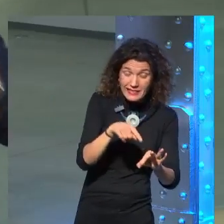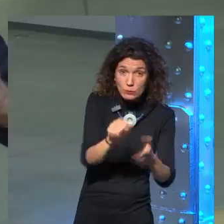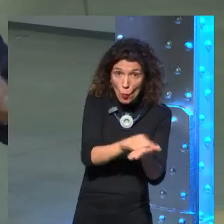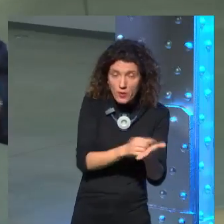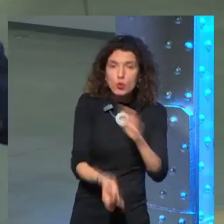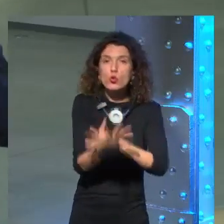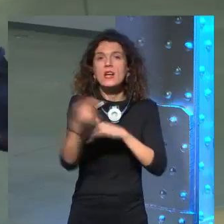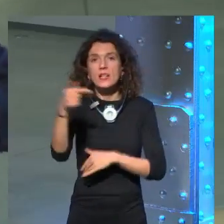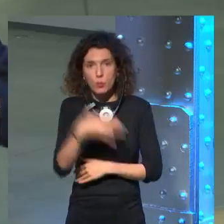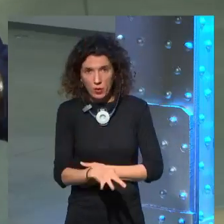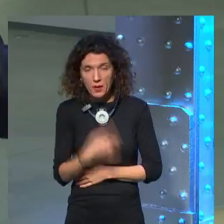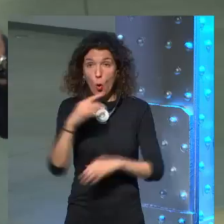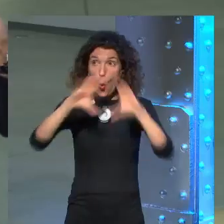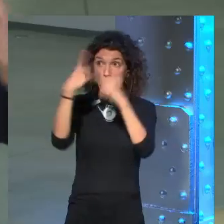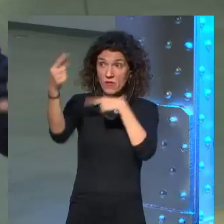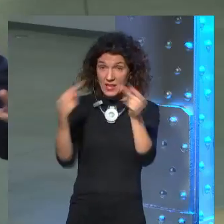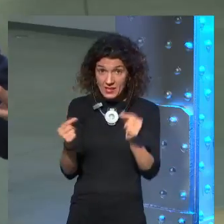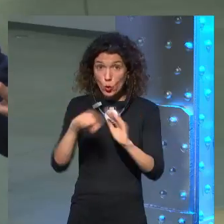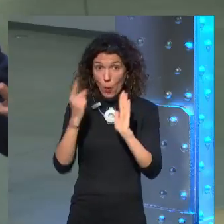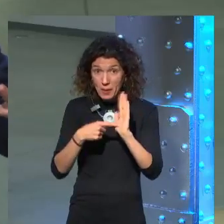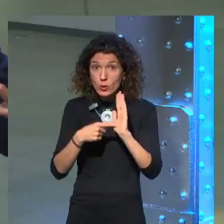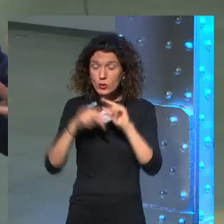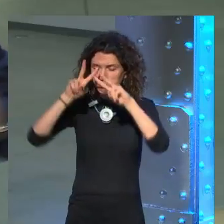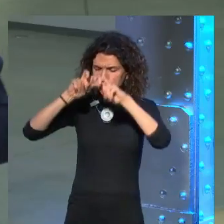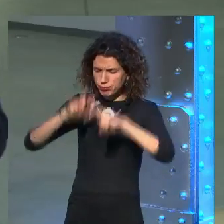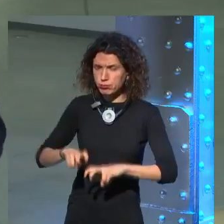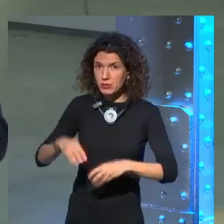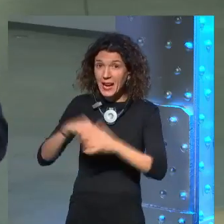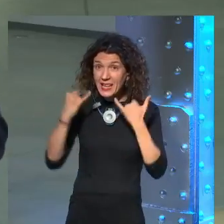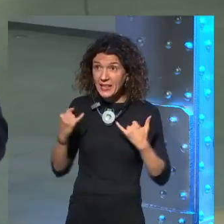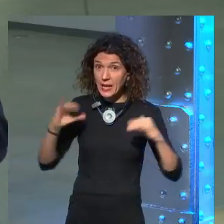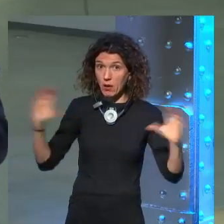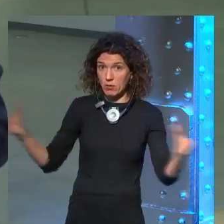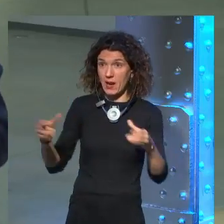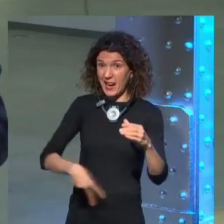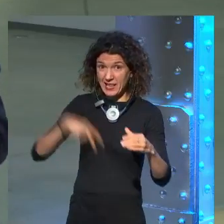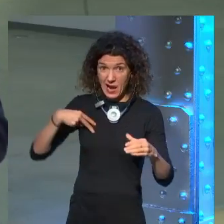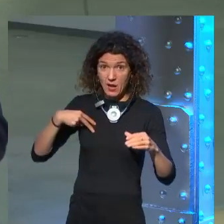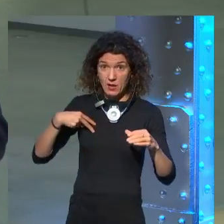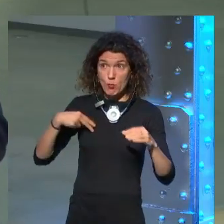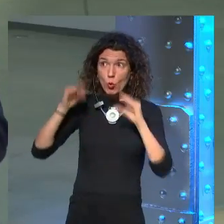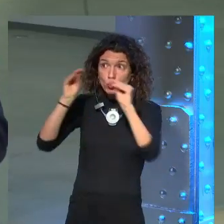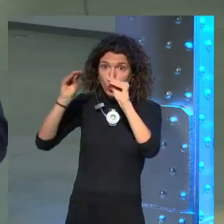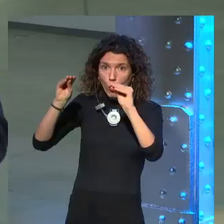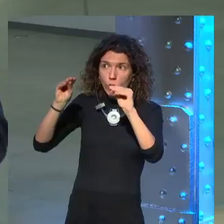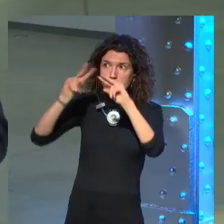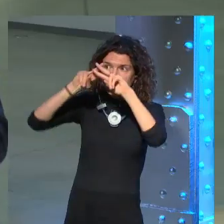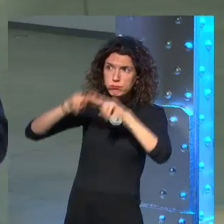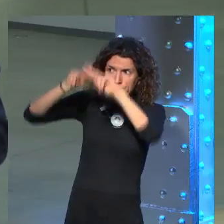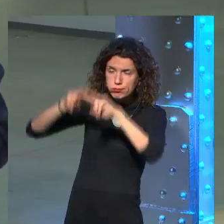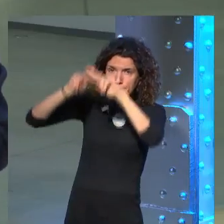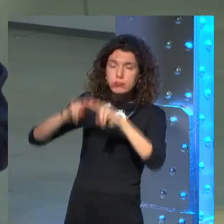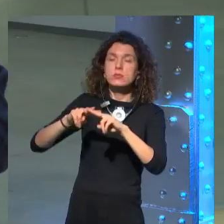the whole universe, if you looked at its collective energy and mass, that it has in fact 0 energy and